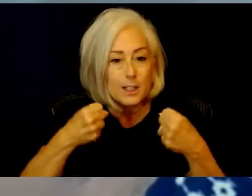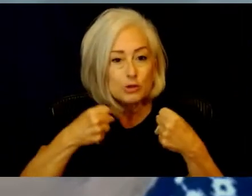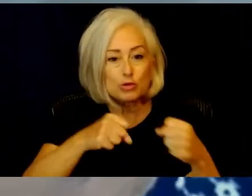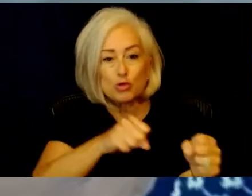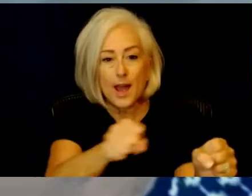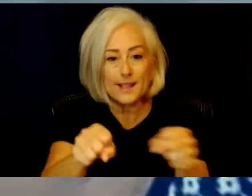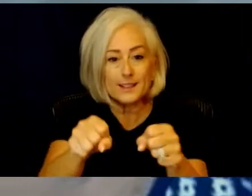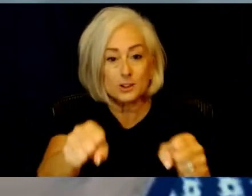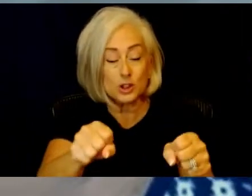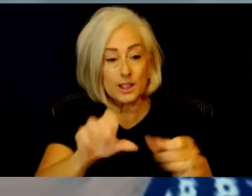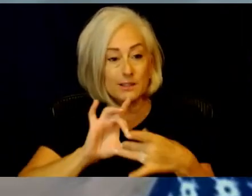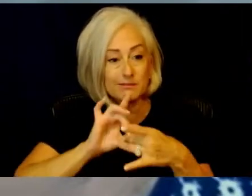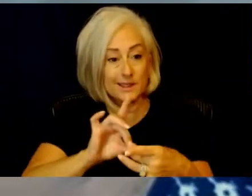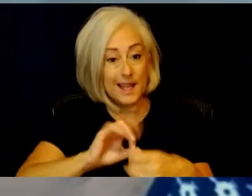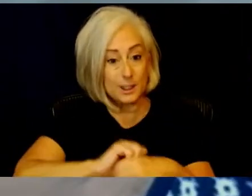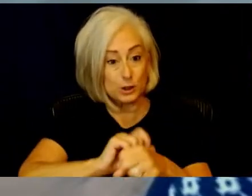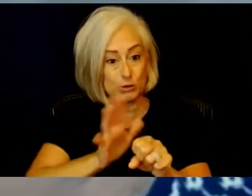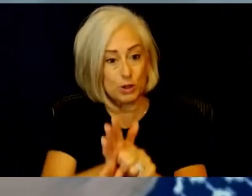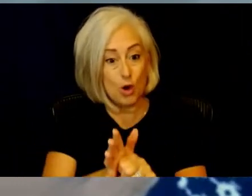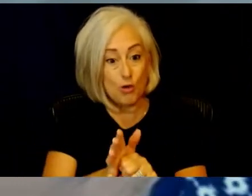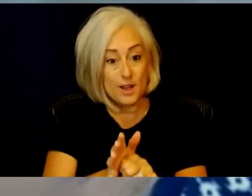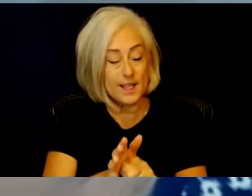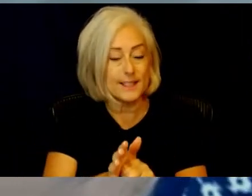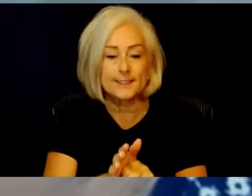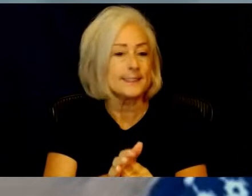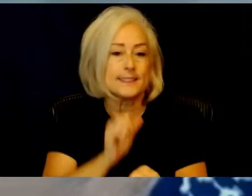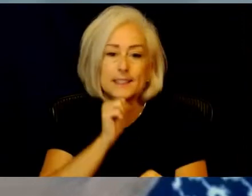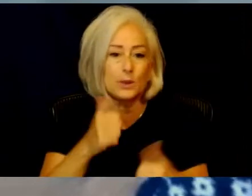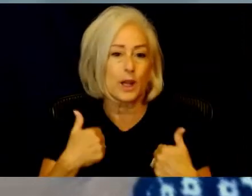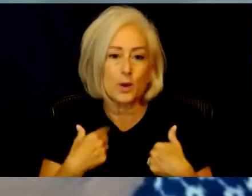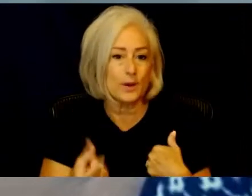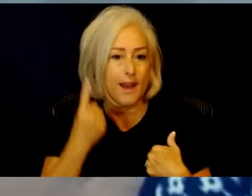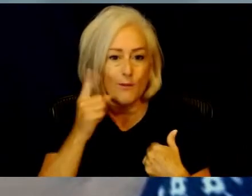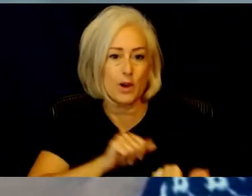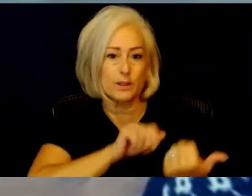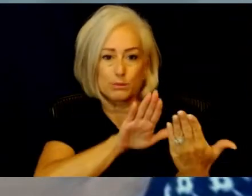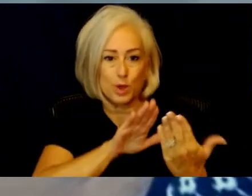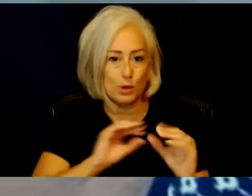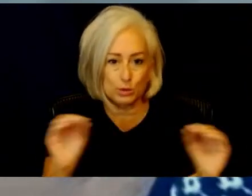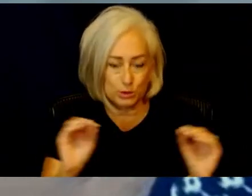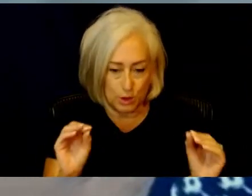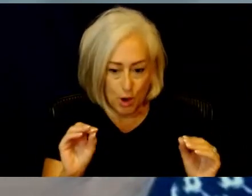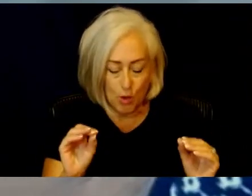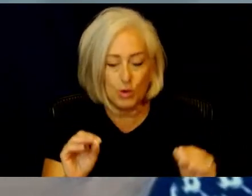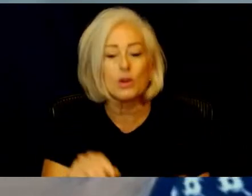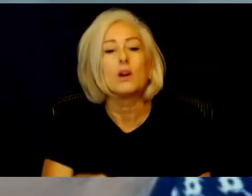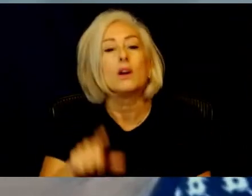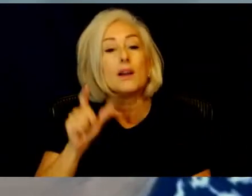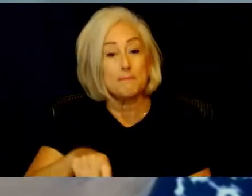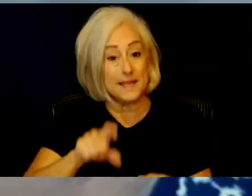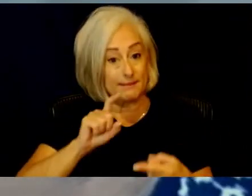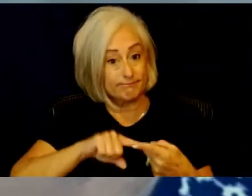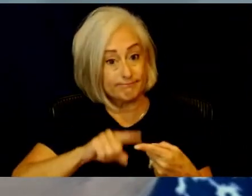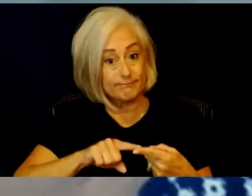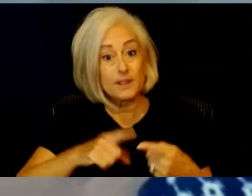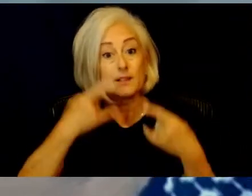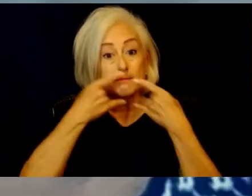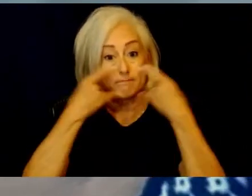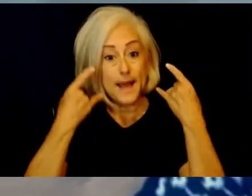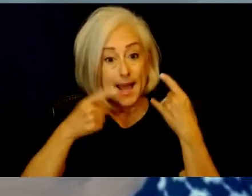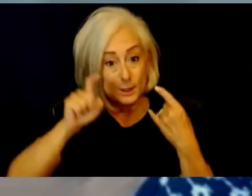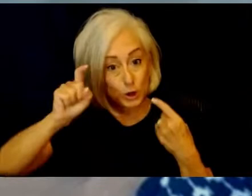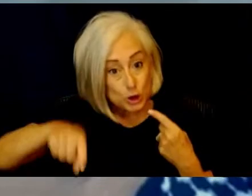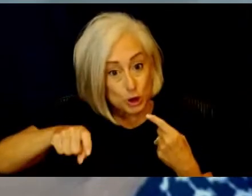really need to be layering those strategies together. So things like wearing a mask, being fully up to date on your vaccine series,